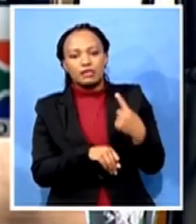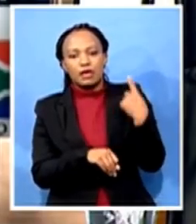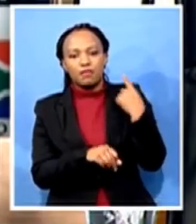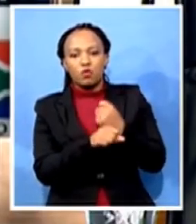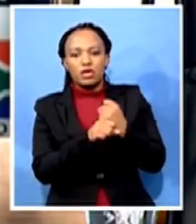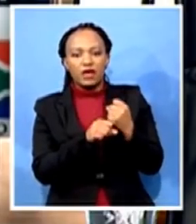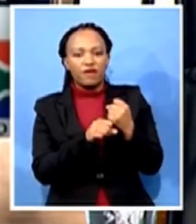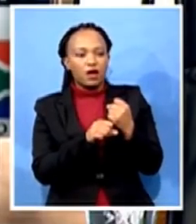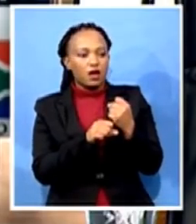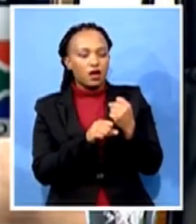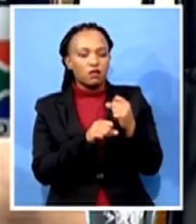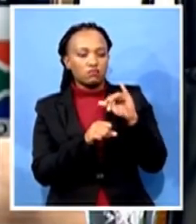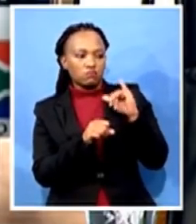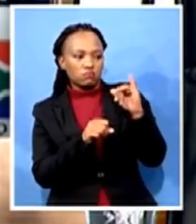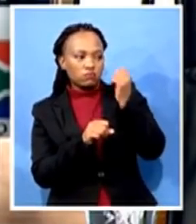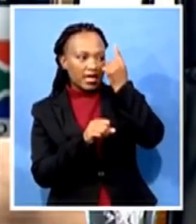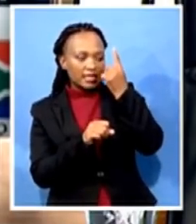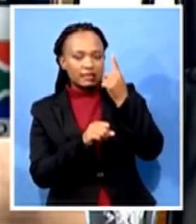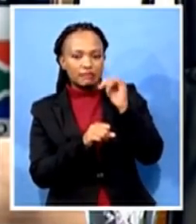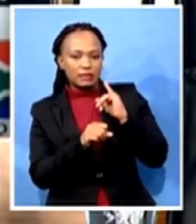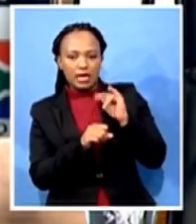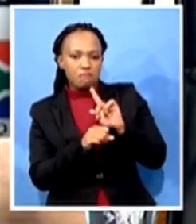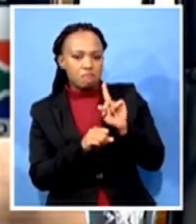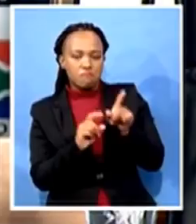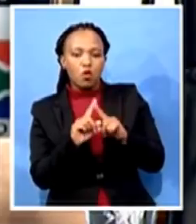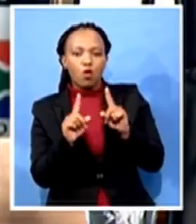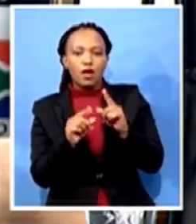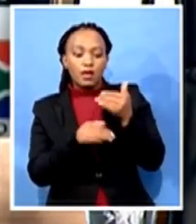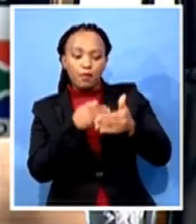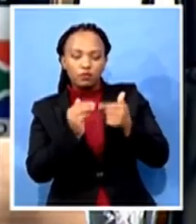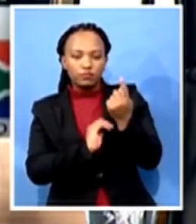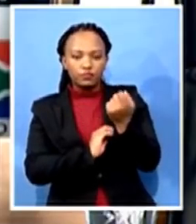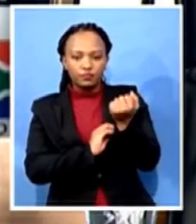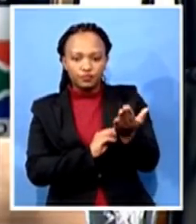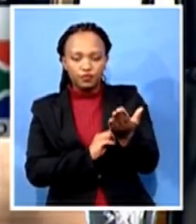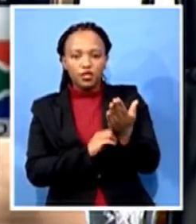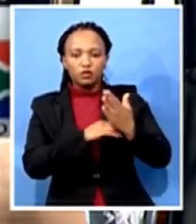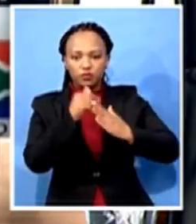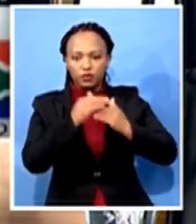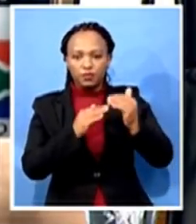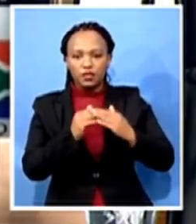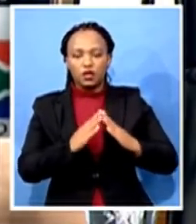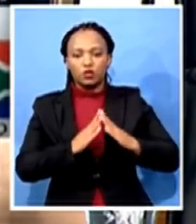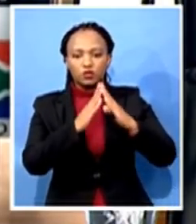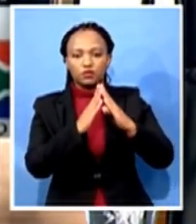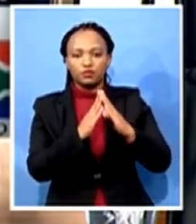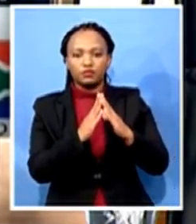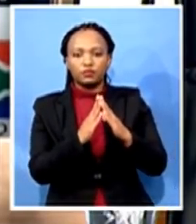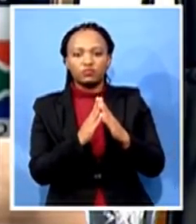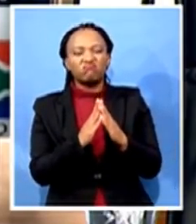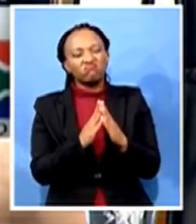of the tender of building houses was as a normal tender which will be entered